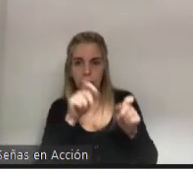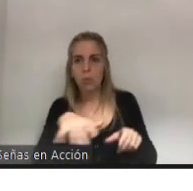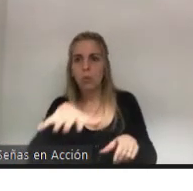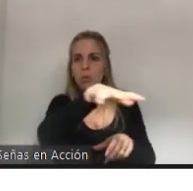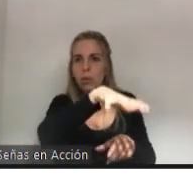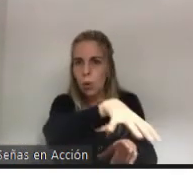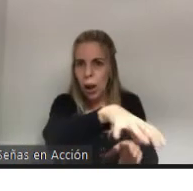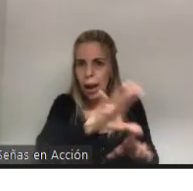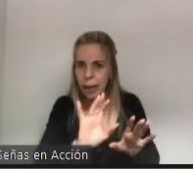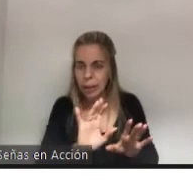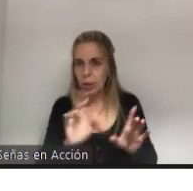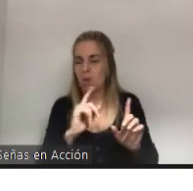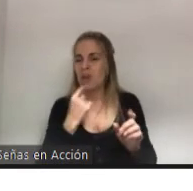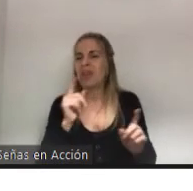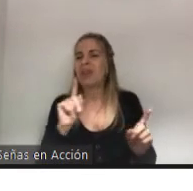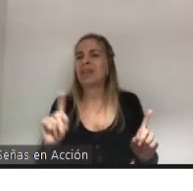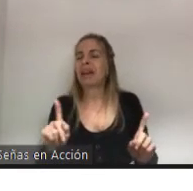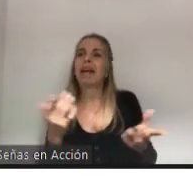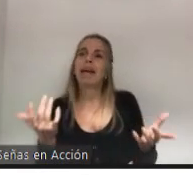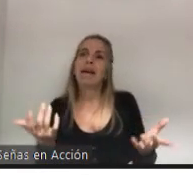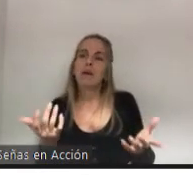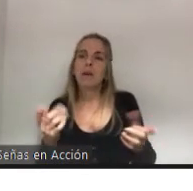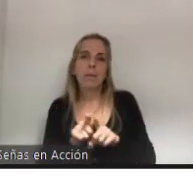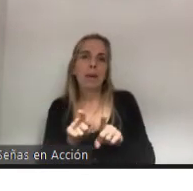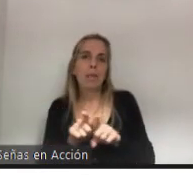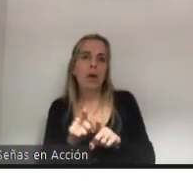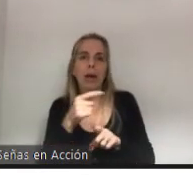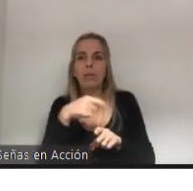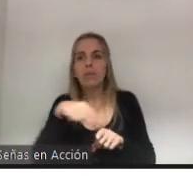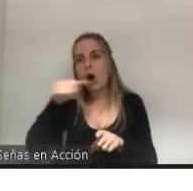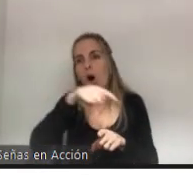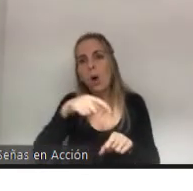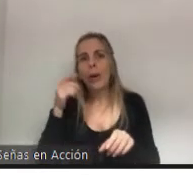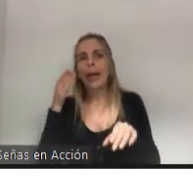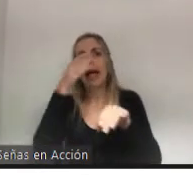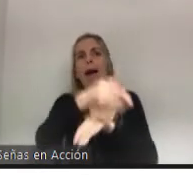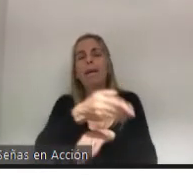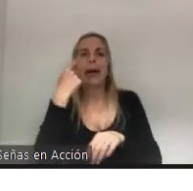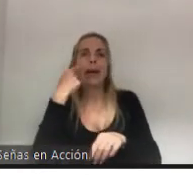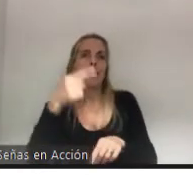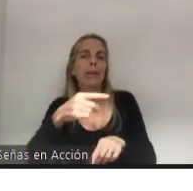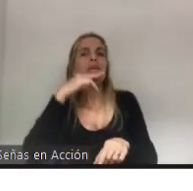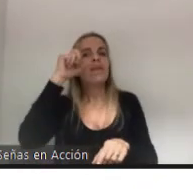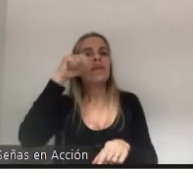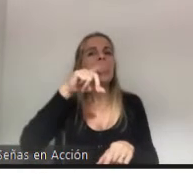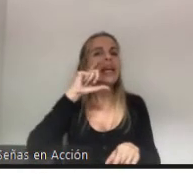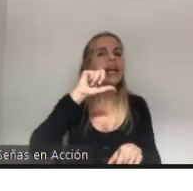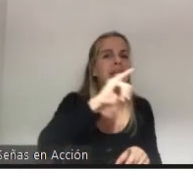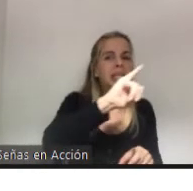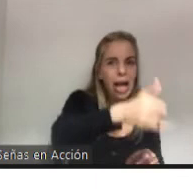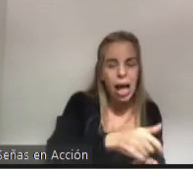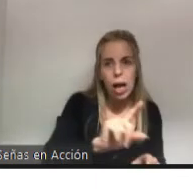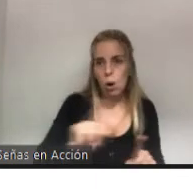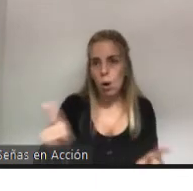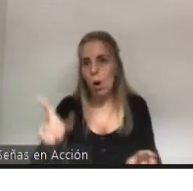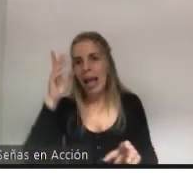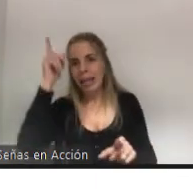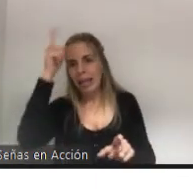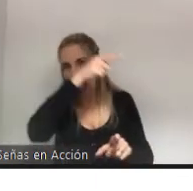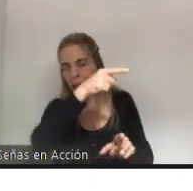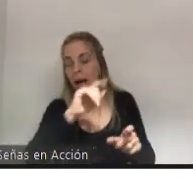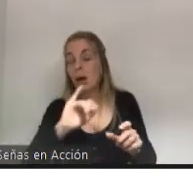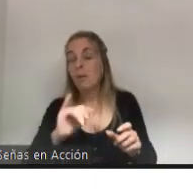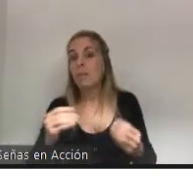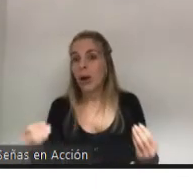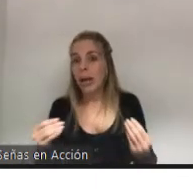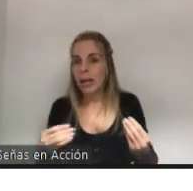their places of location, that doesn't mean we won't go and visit the Viennese Biennale. It